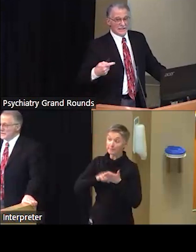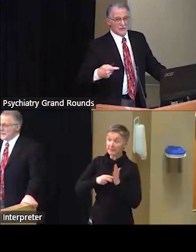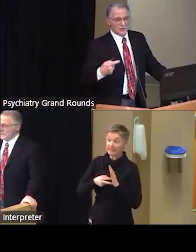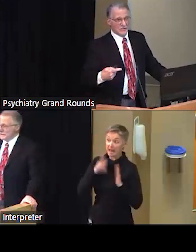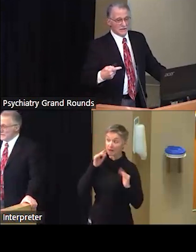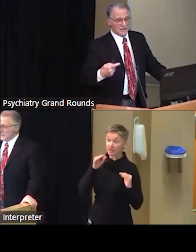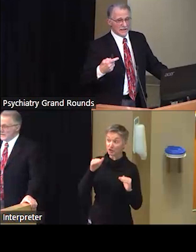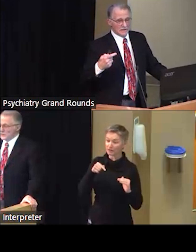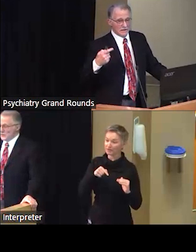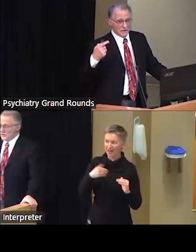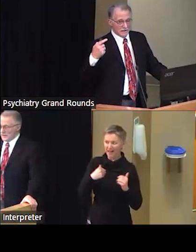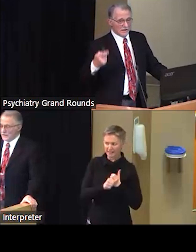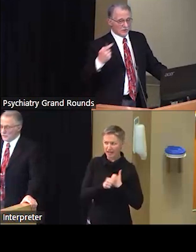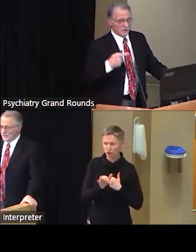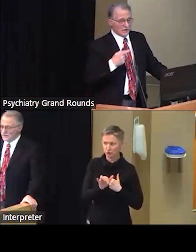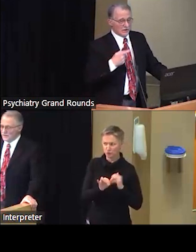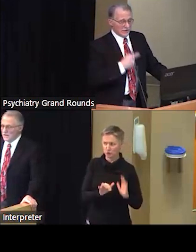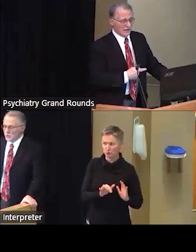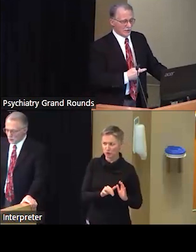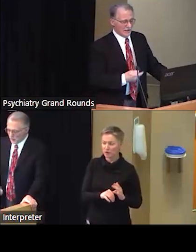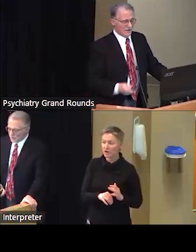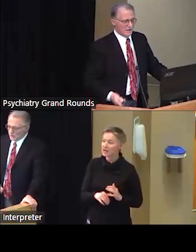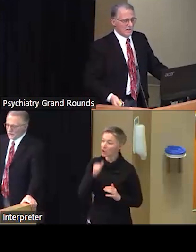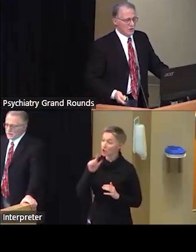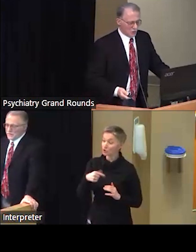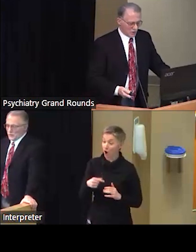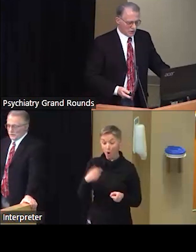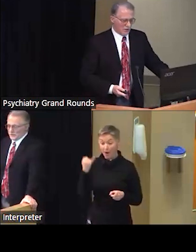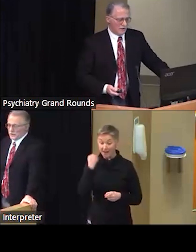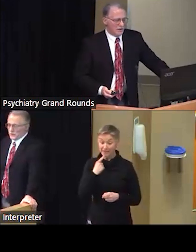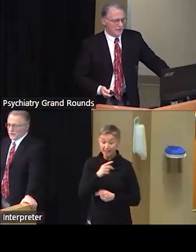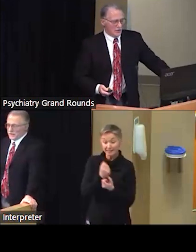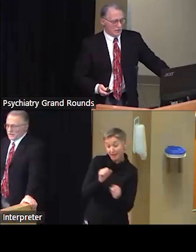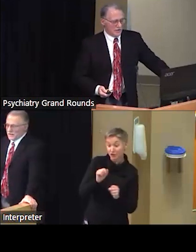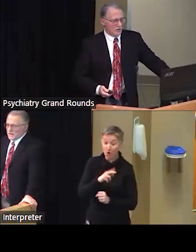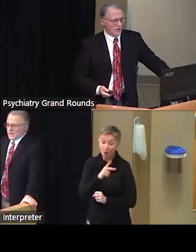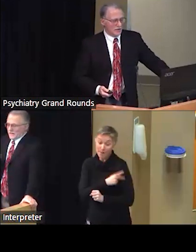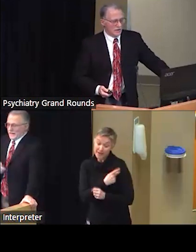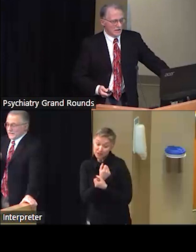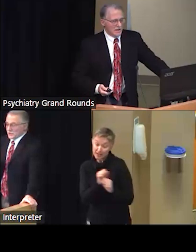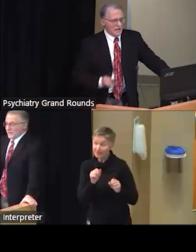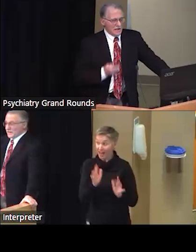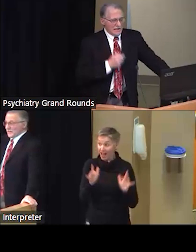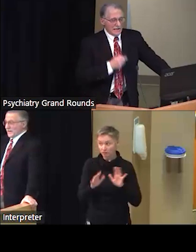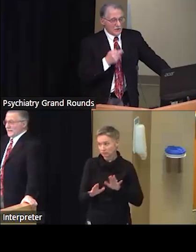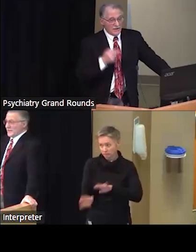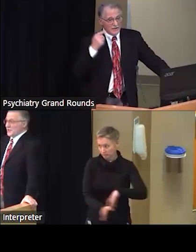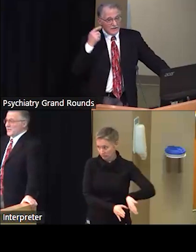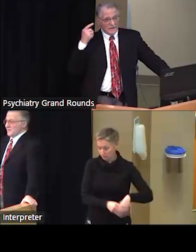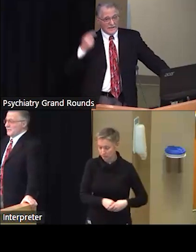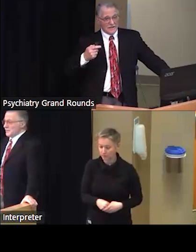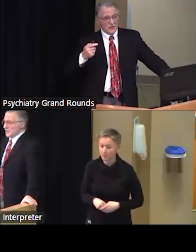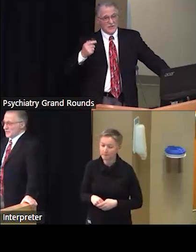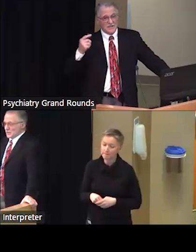See a danger in it. It's not get through the halo bias. Total workload, be aware of shadow work. Highly